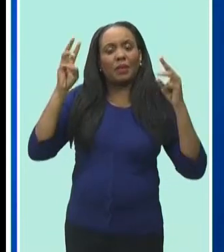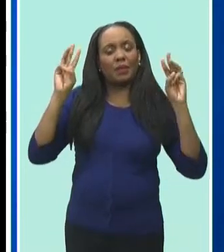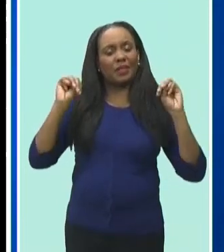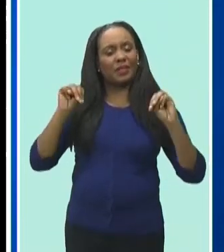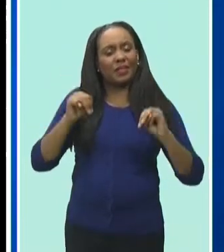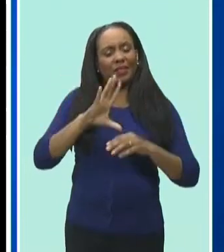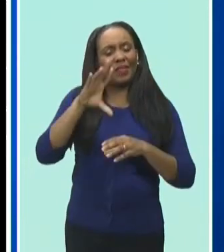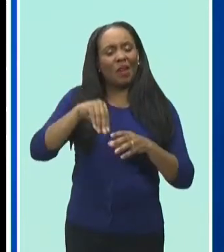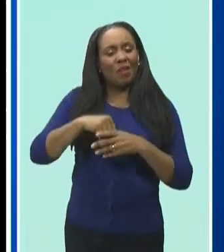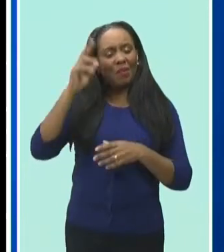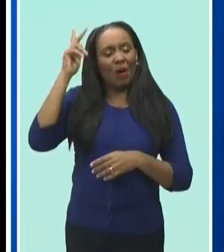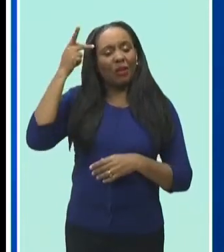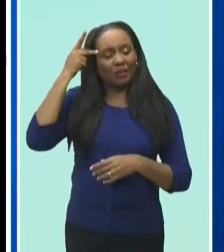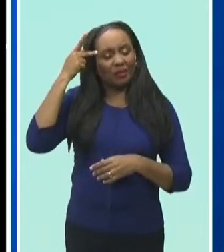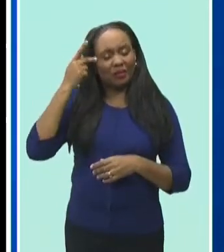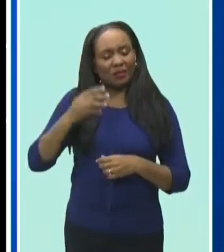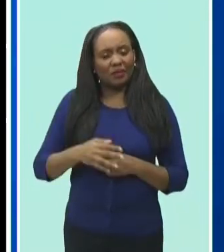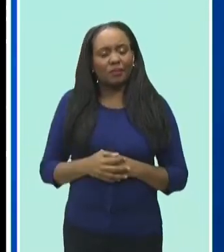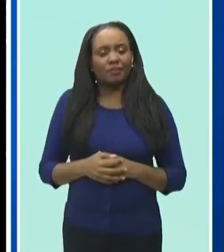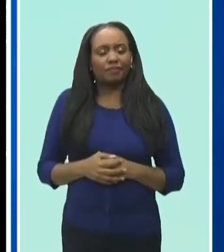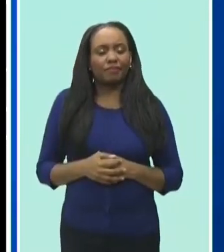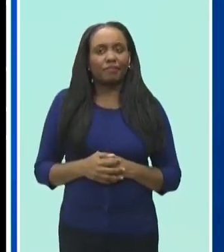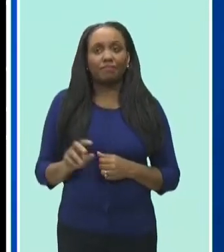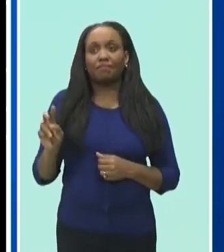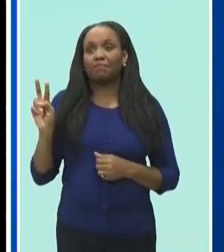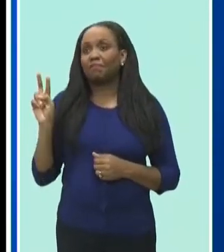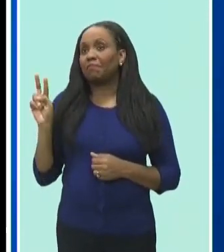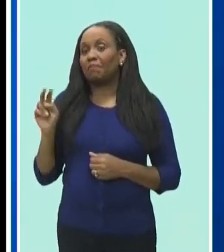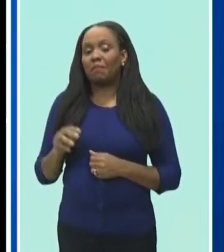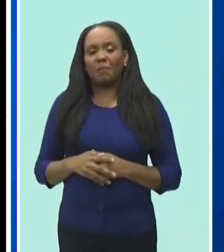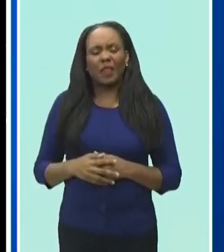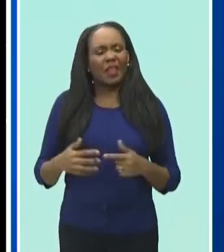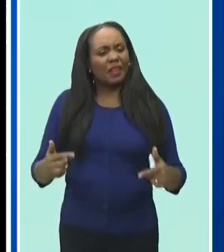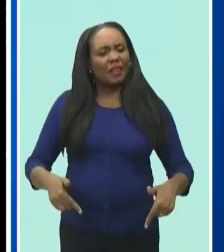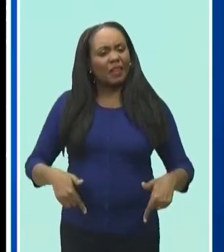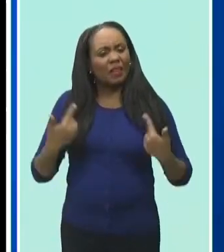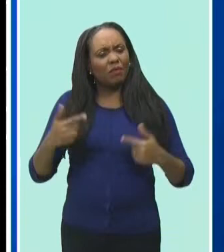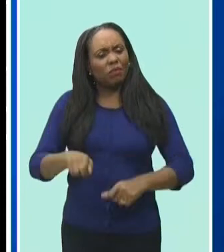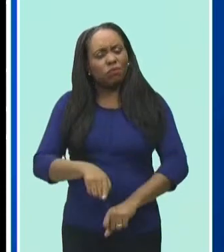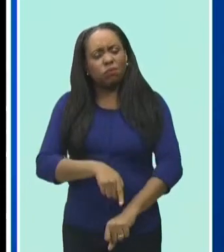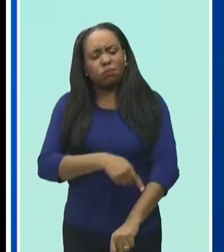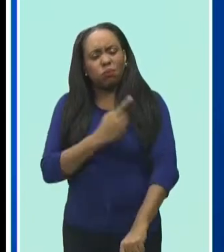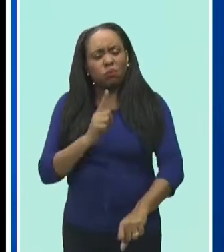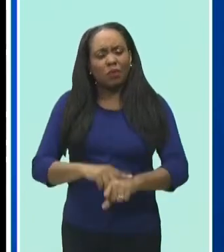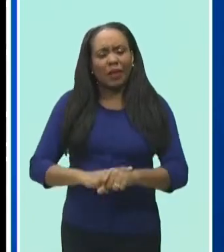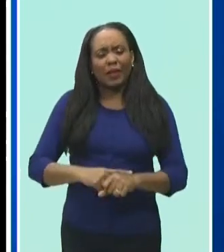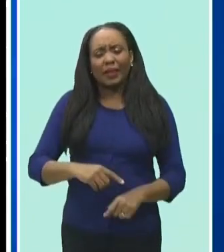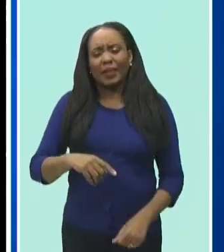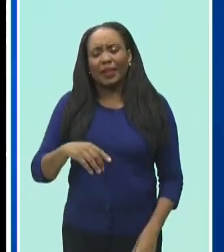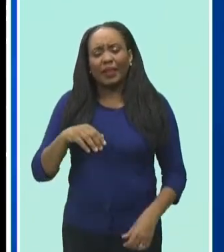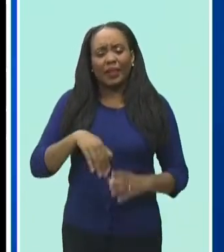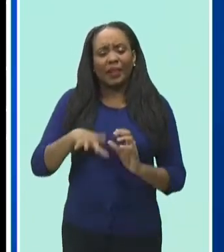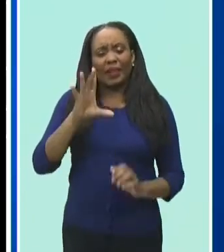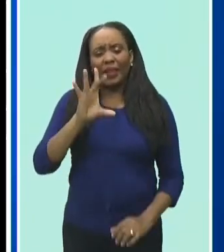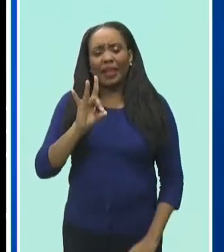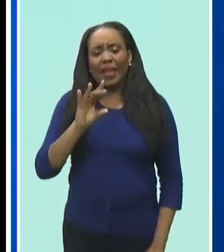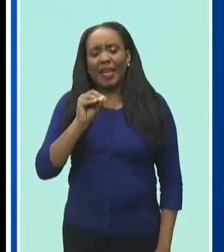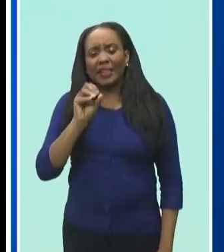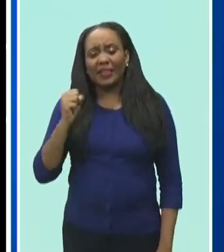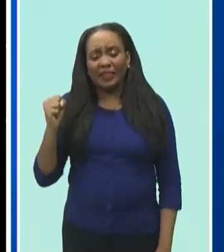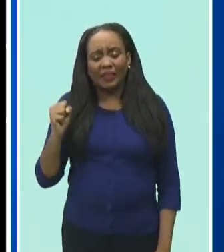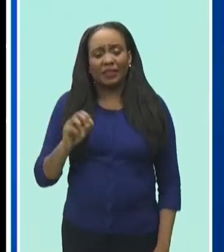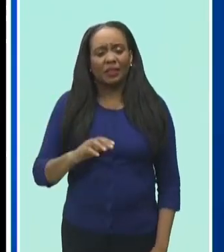fact that he lived as long as he did, well into his 80s, and he continued to loom large as a figure regionally